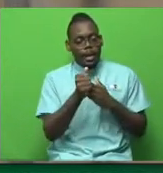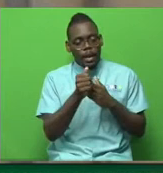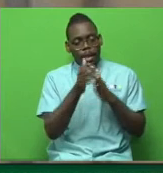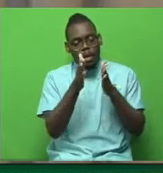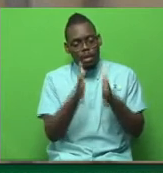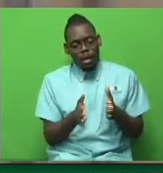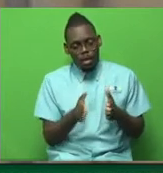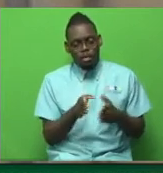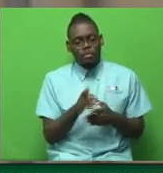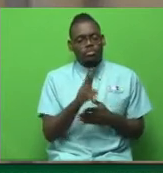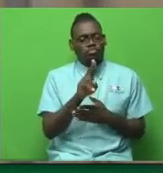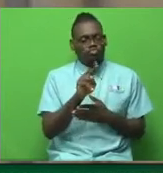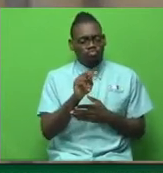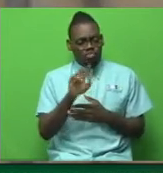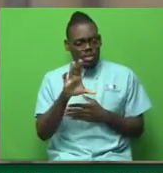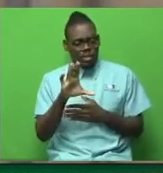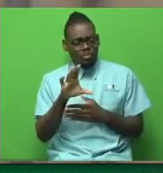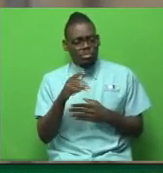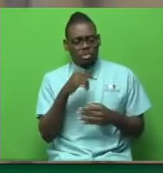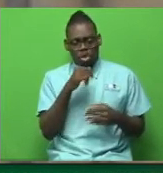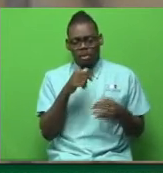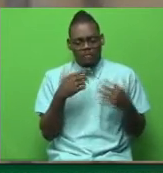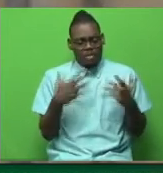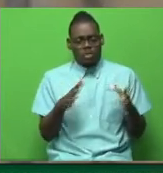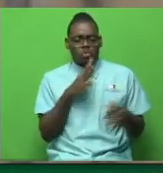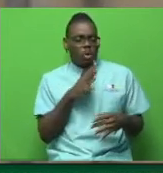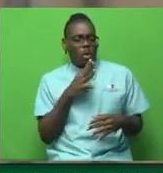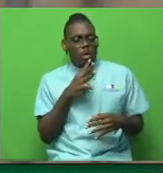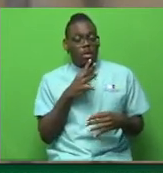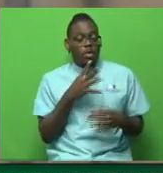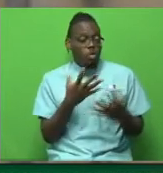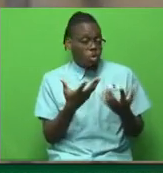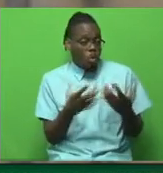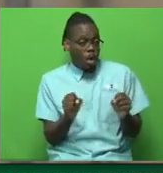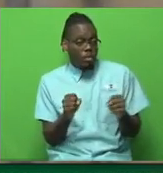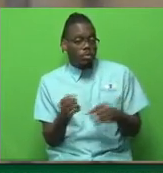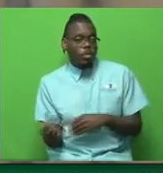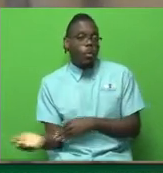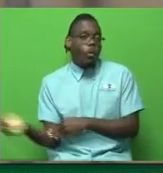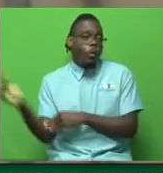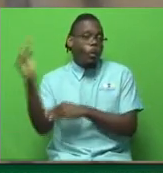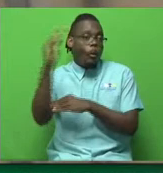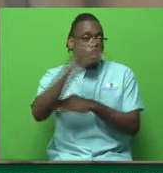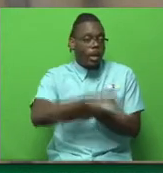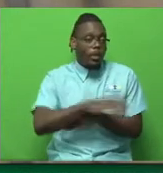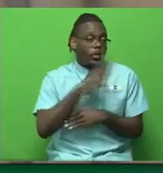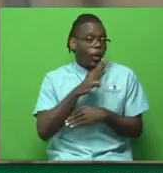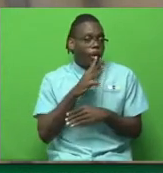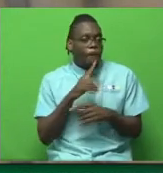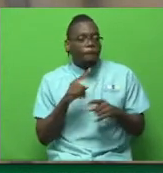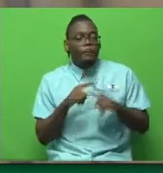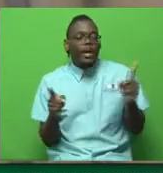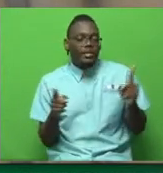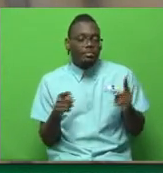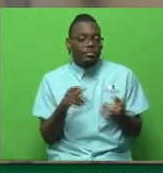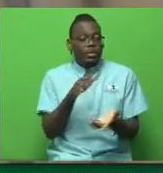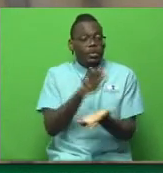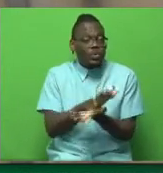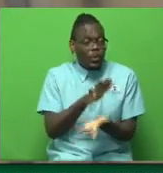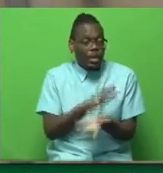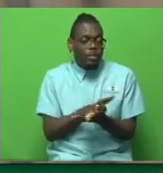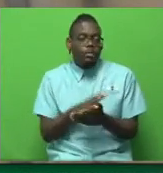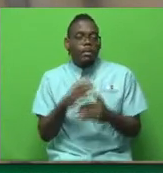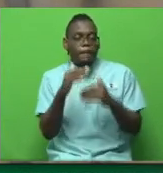plans and I I want to not spend too much time on it but to see that a school construction program a properly